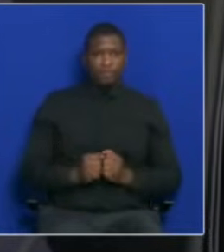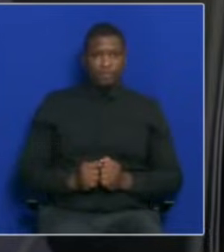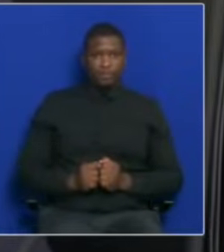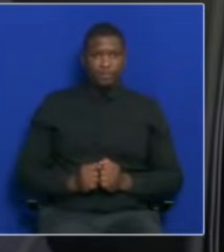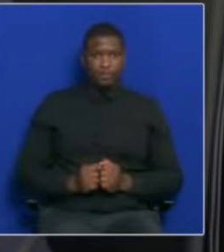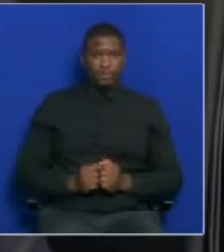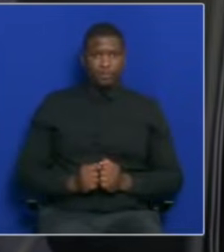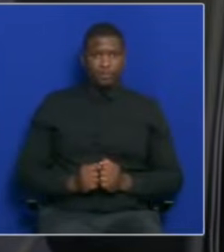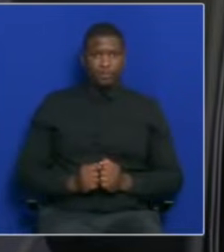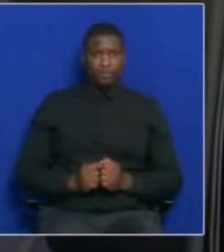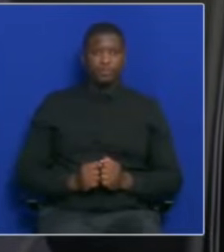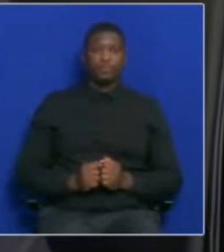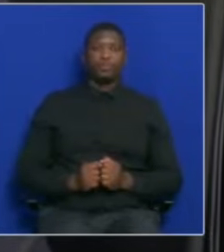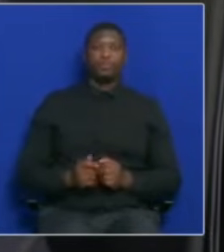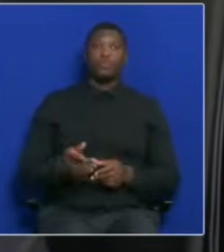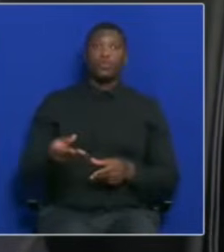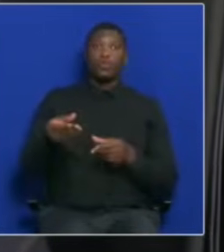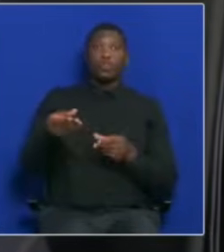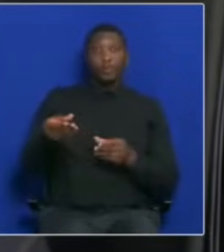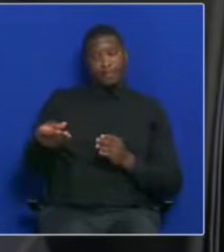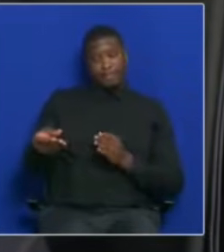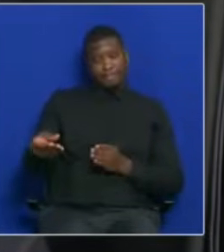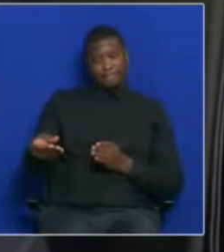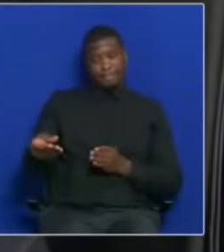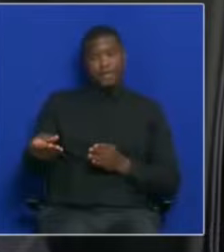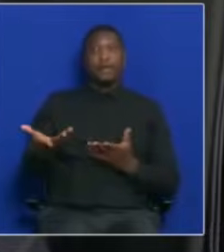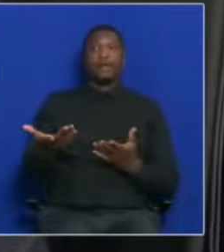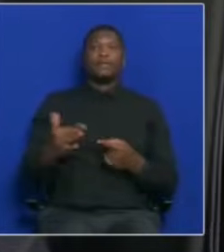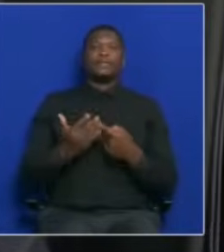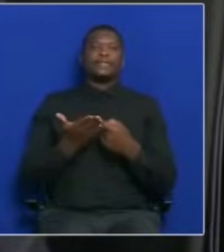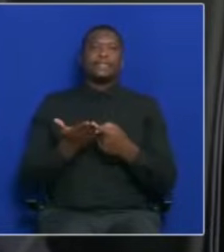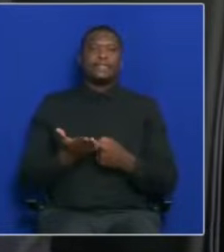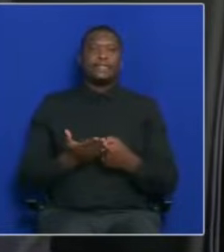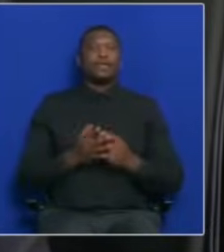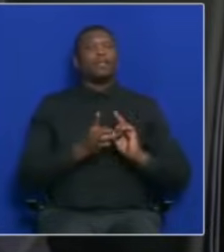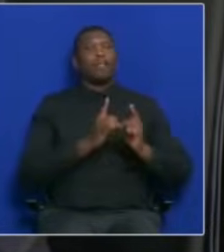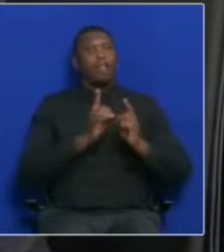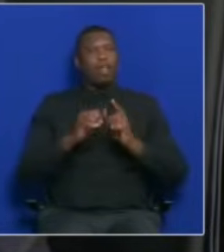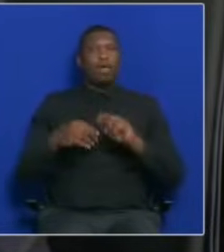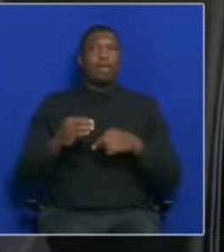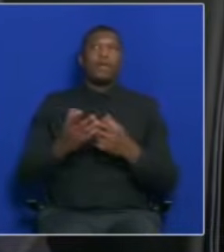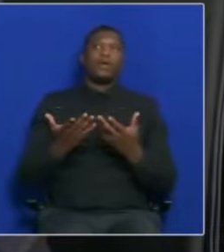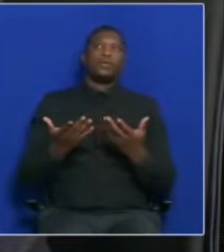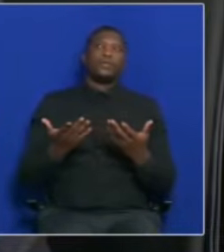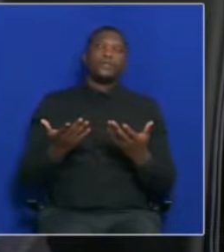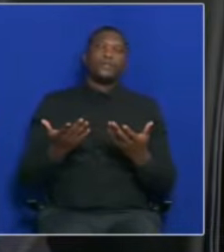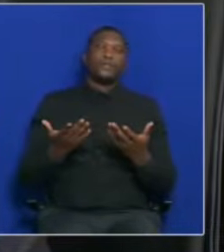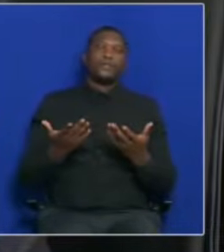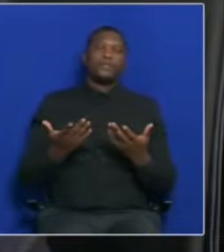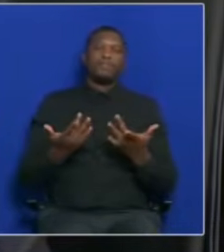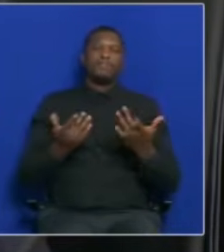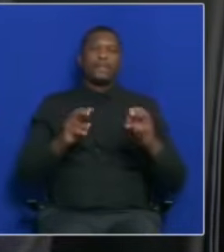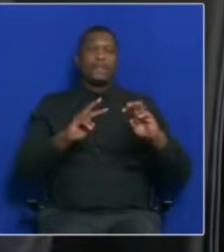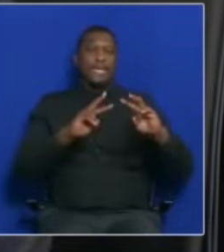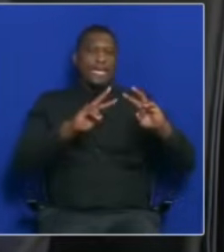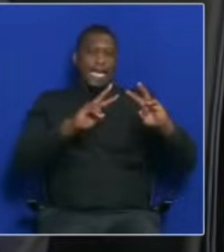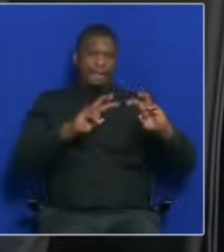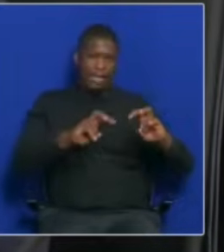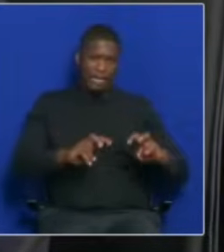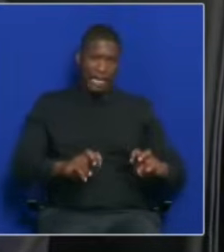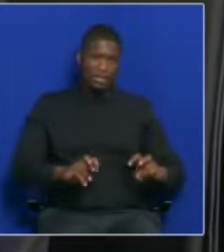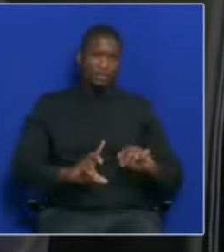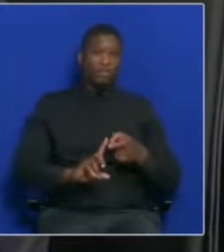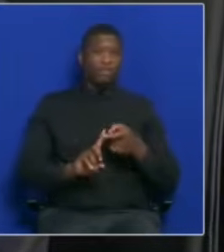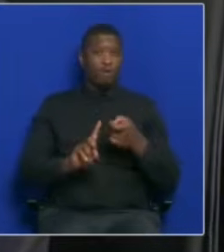This document seems to be discussing the secondment of investigators from